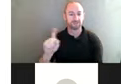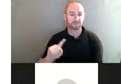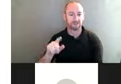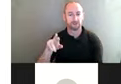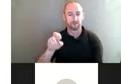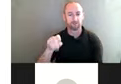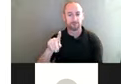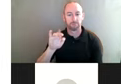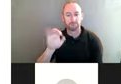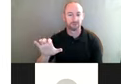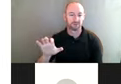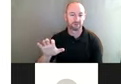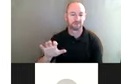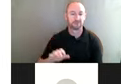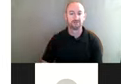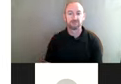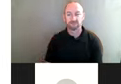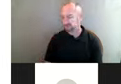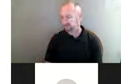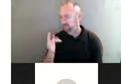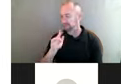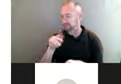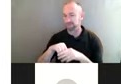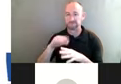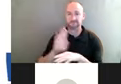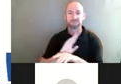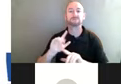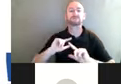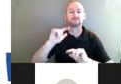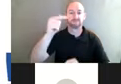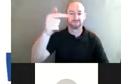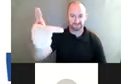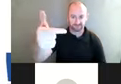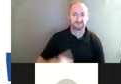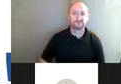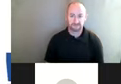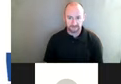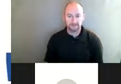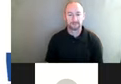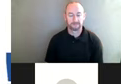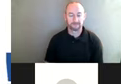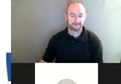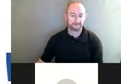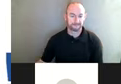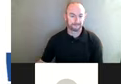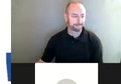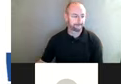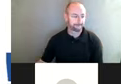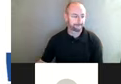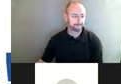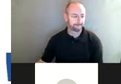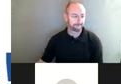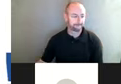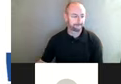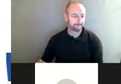colleague as why cartographers are still in business. But fortunately, in the self-service analytics